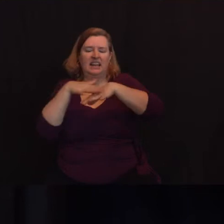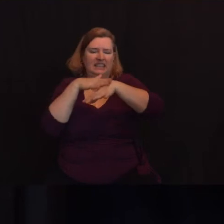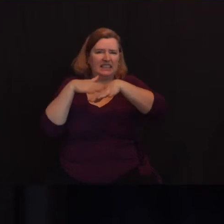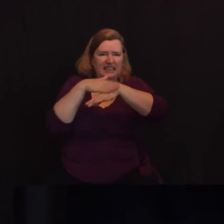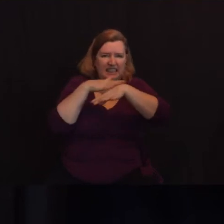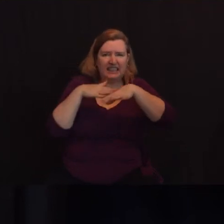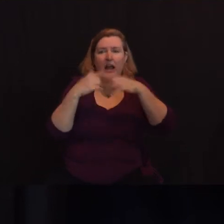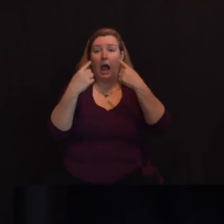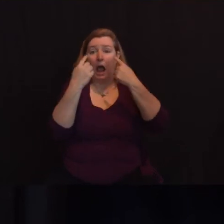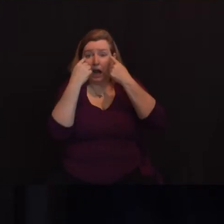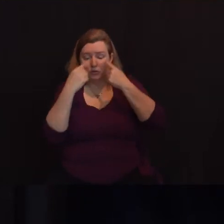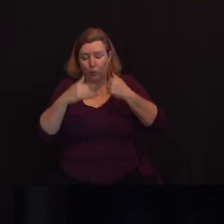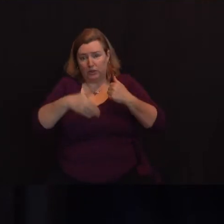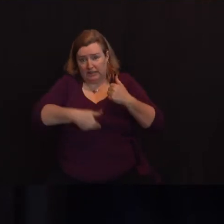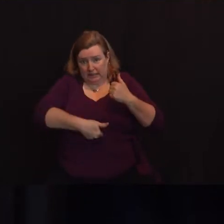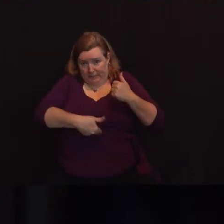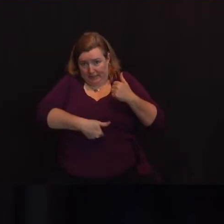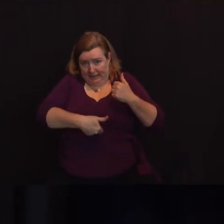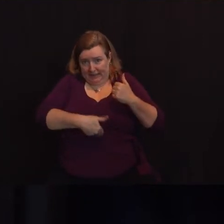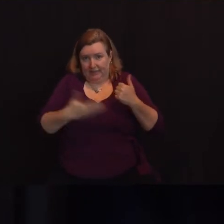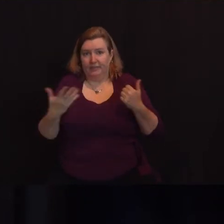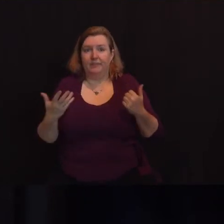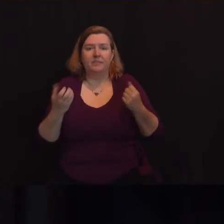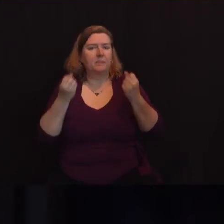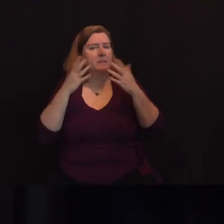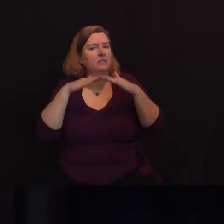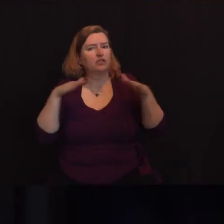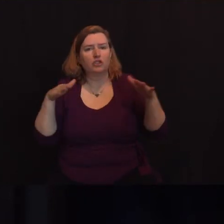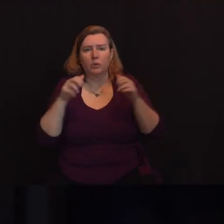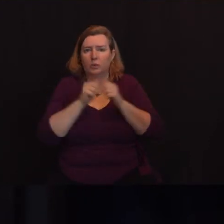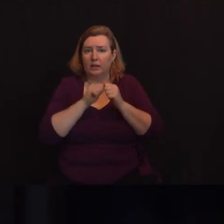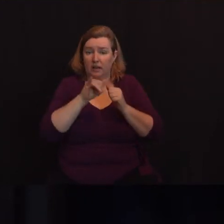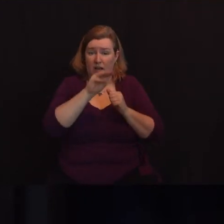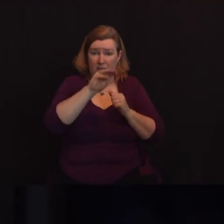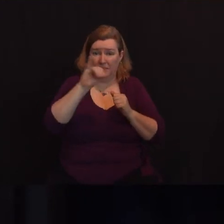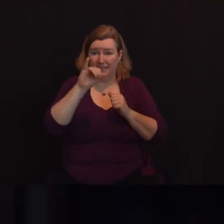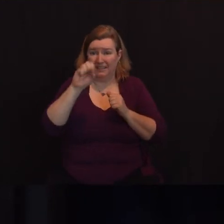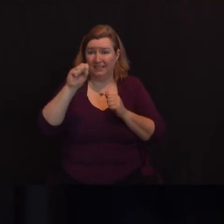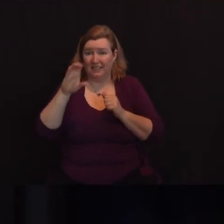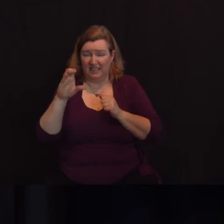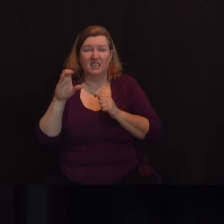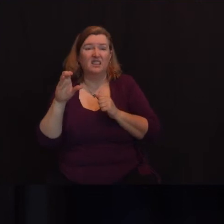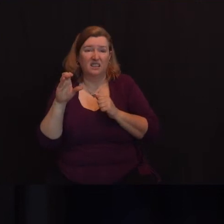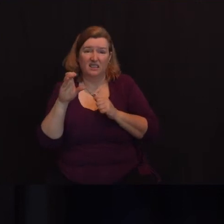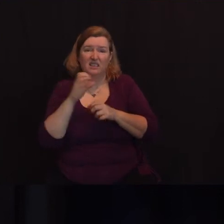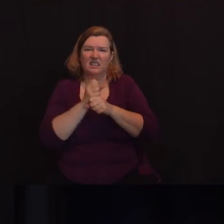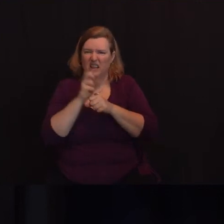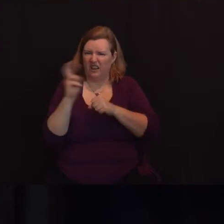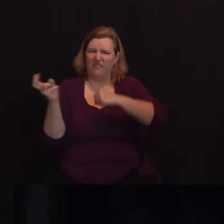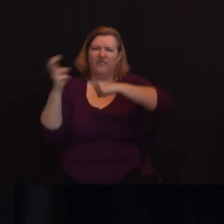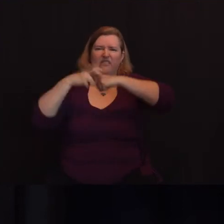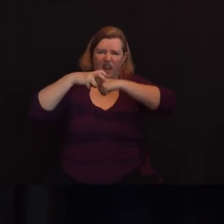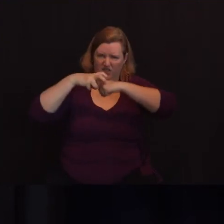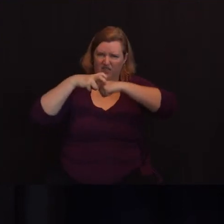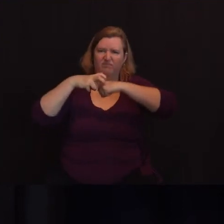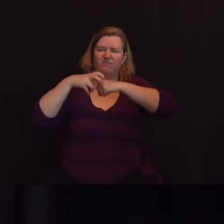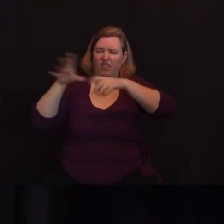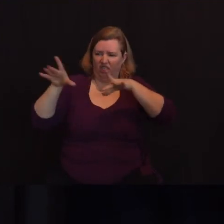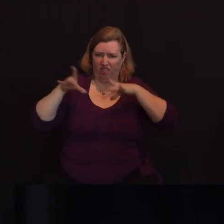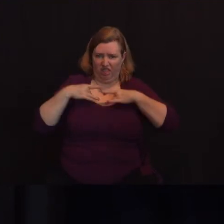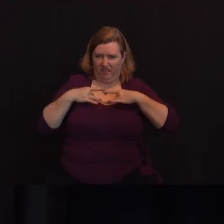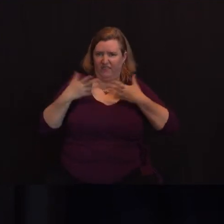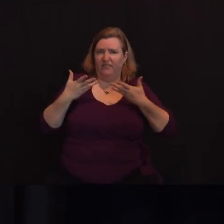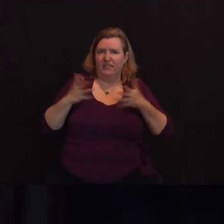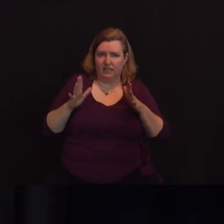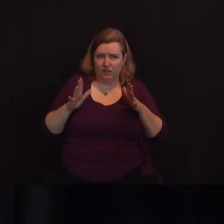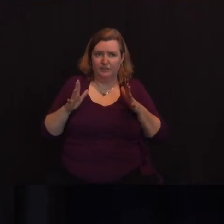gastrointestinal organs. Many children with MISC had the virus that causes COVID-19 or had been